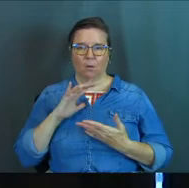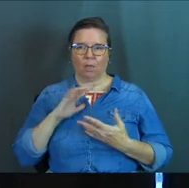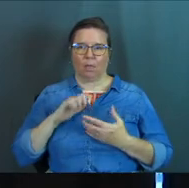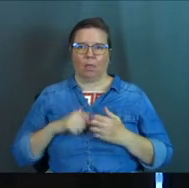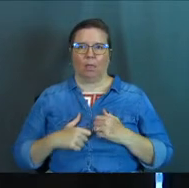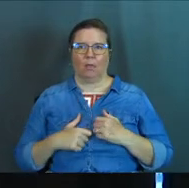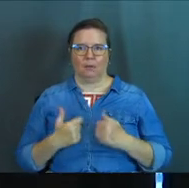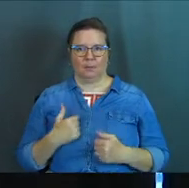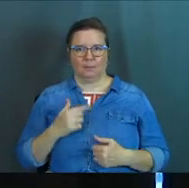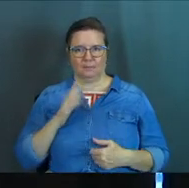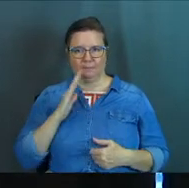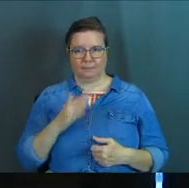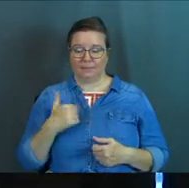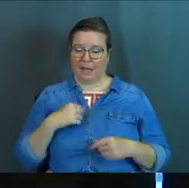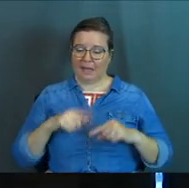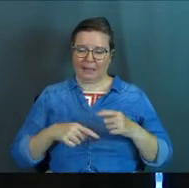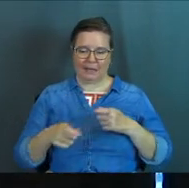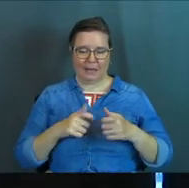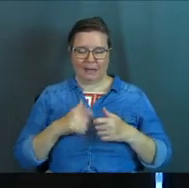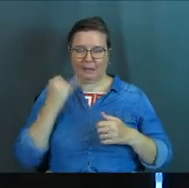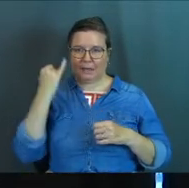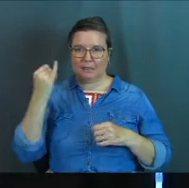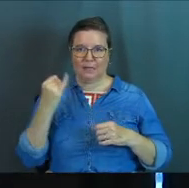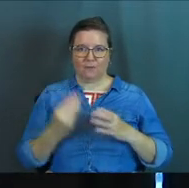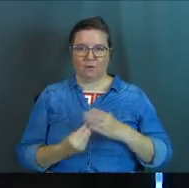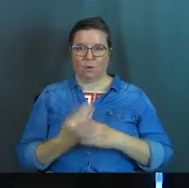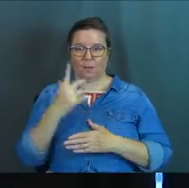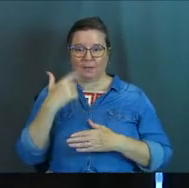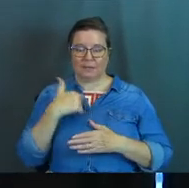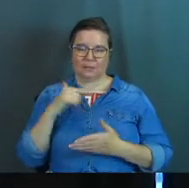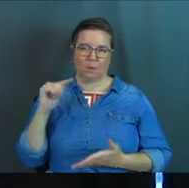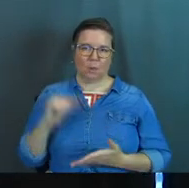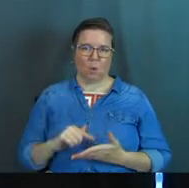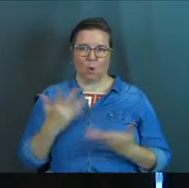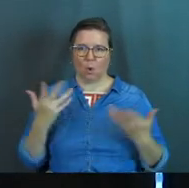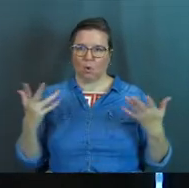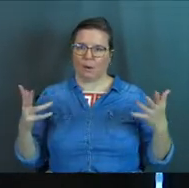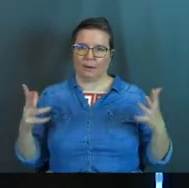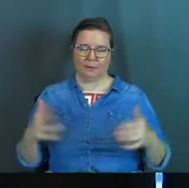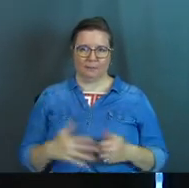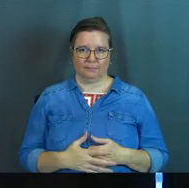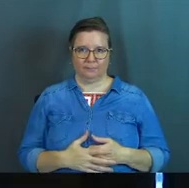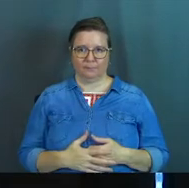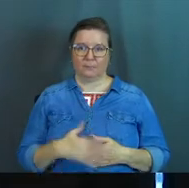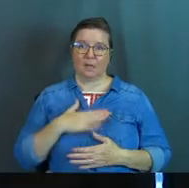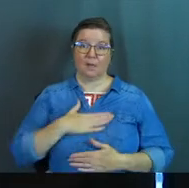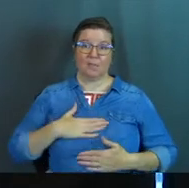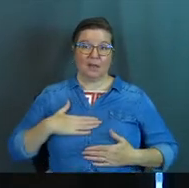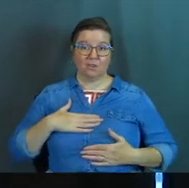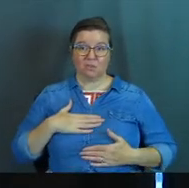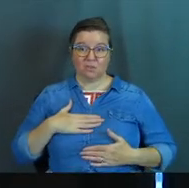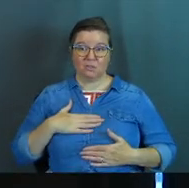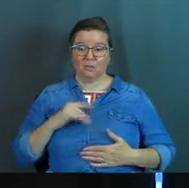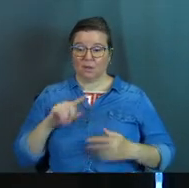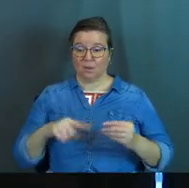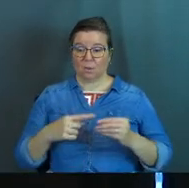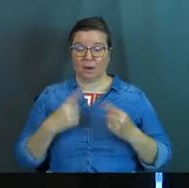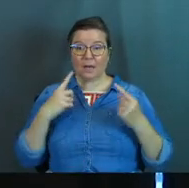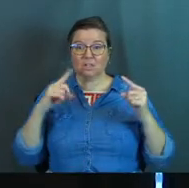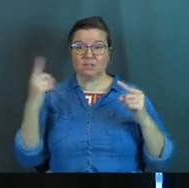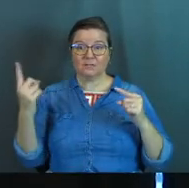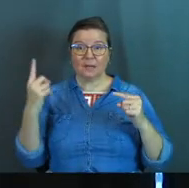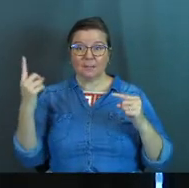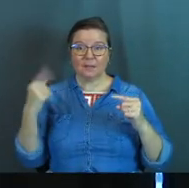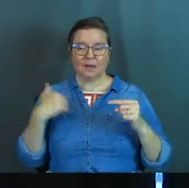crush me. I can't handle the idea of growth because I'm so low already. Pleasure, even when I